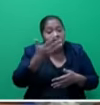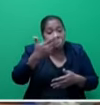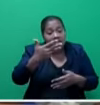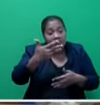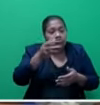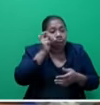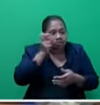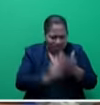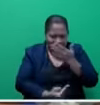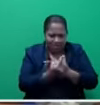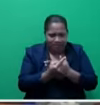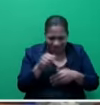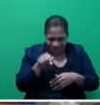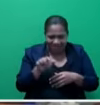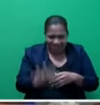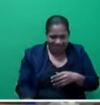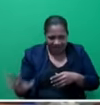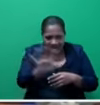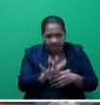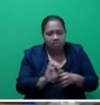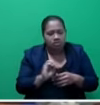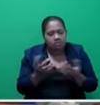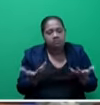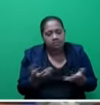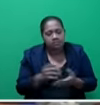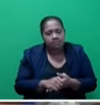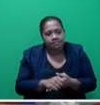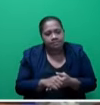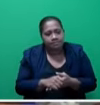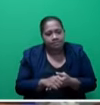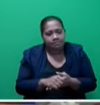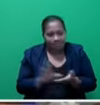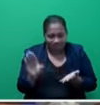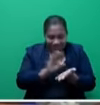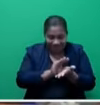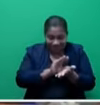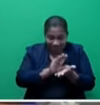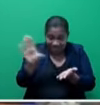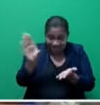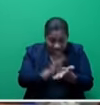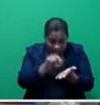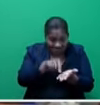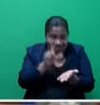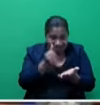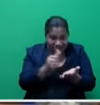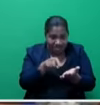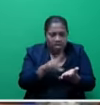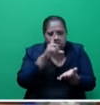It is critical that we continue momentum on this front to over time drive towards self-sufficiency of rice in